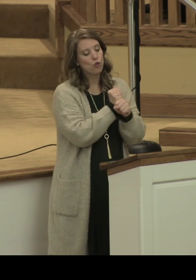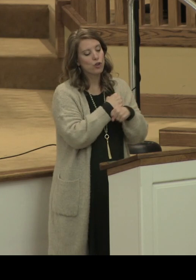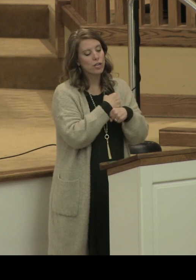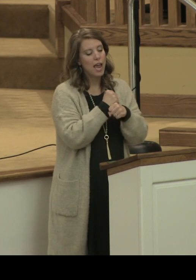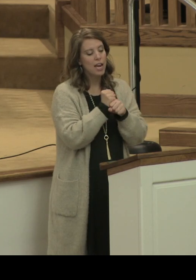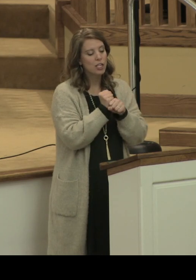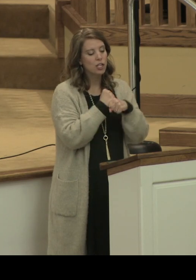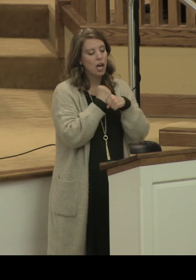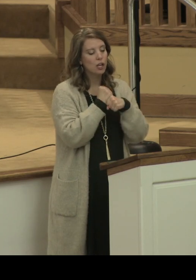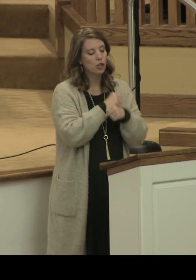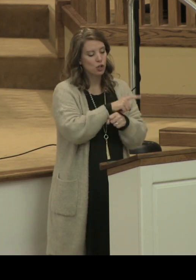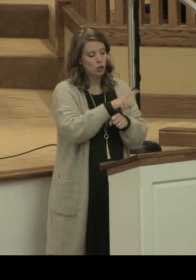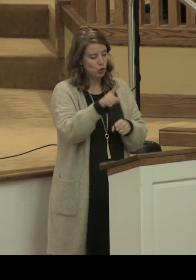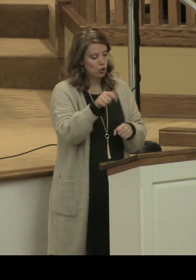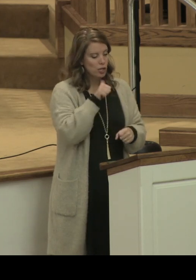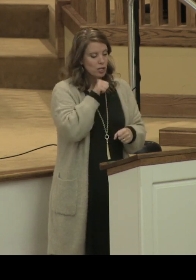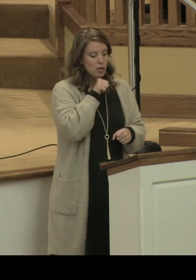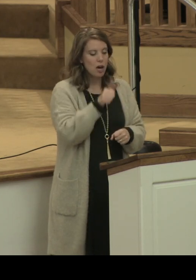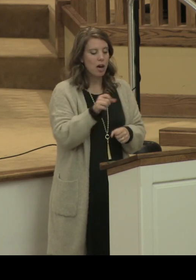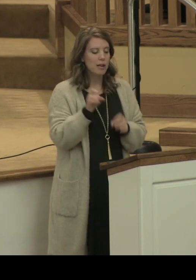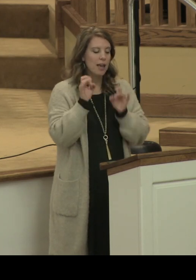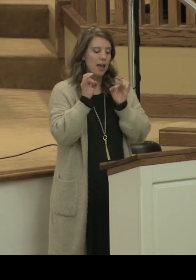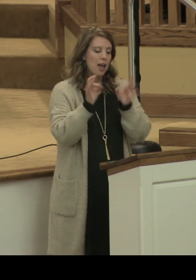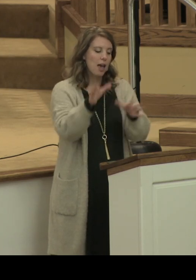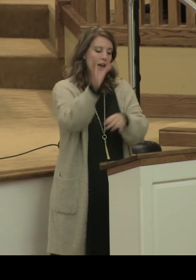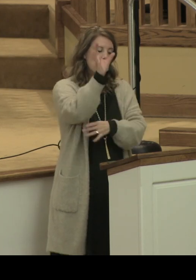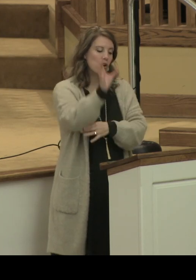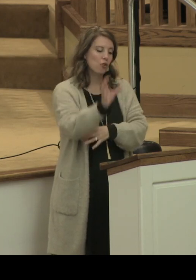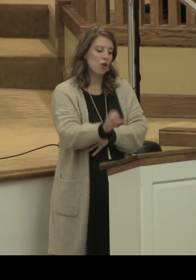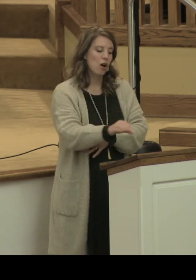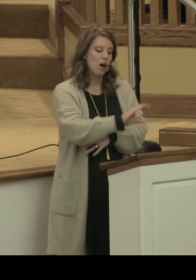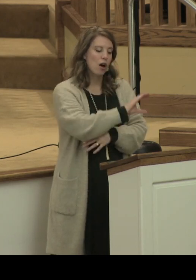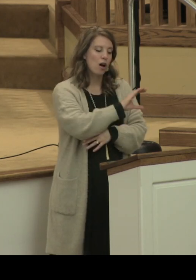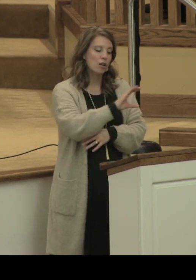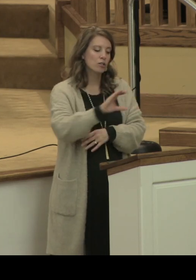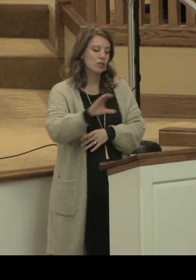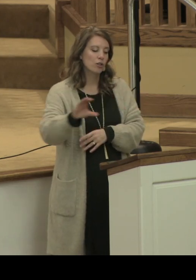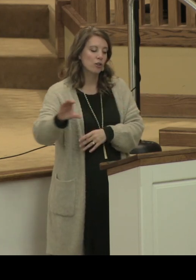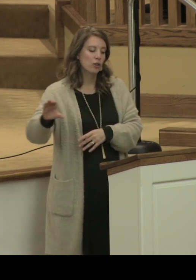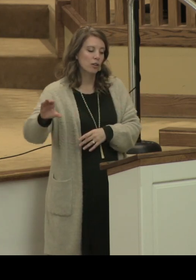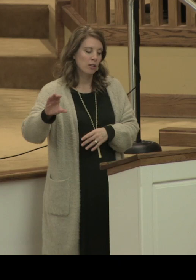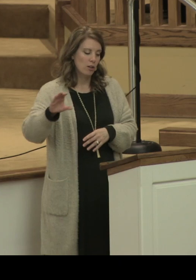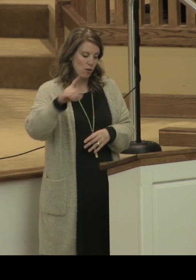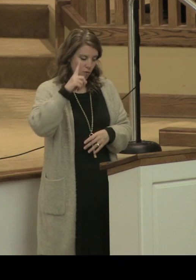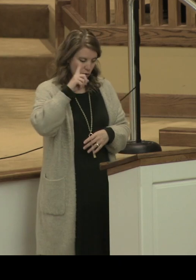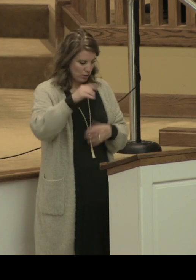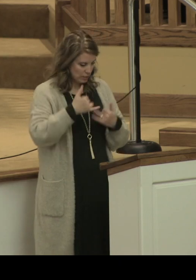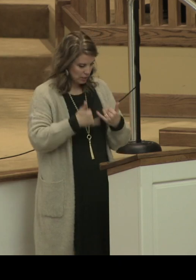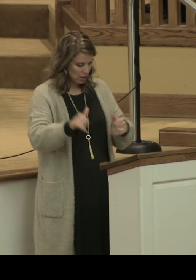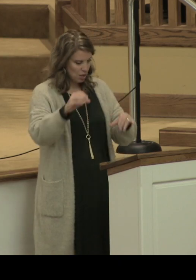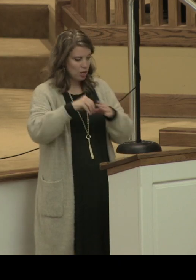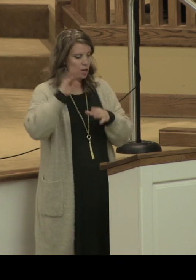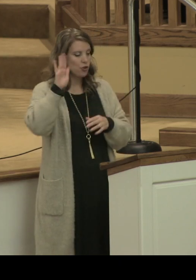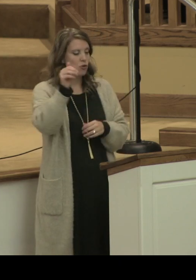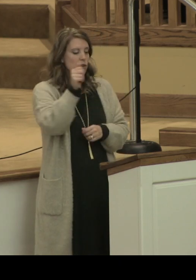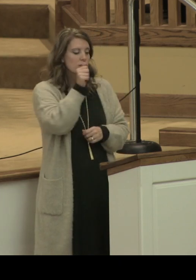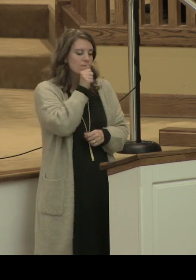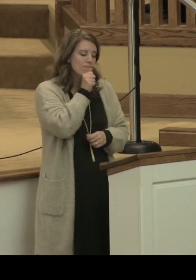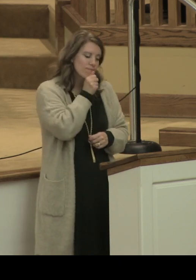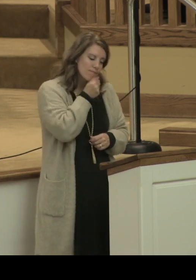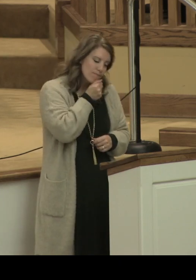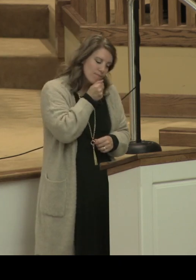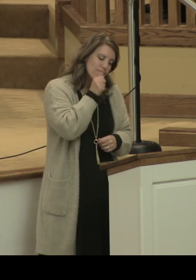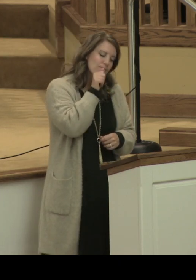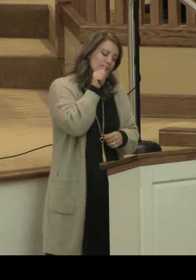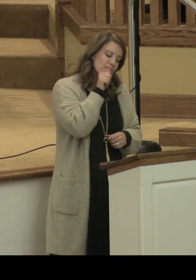whole creation. You did not despise the cross, for even in your suffering